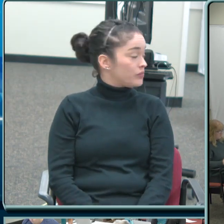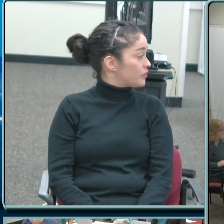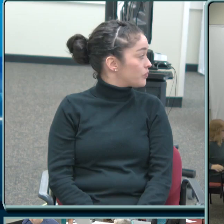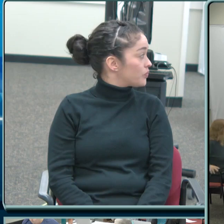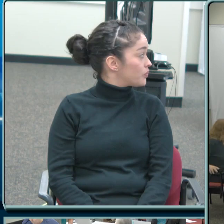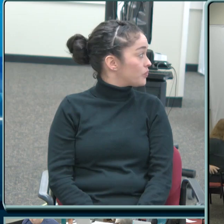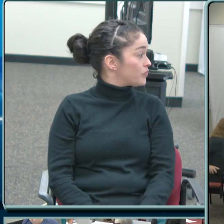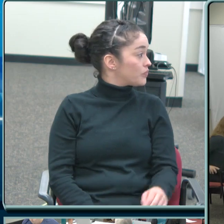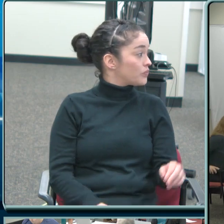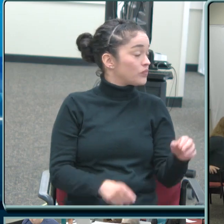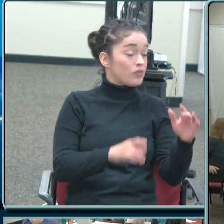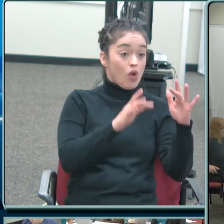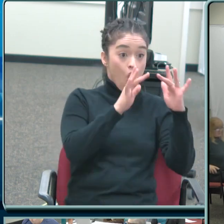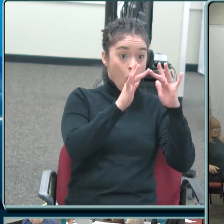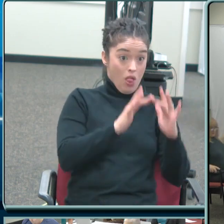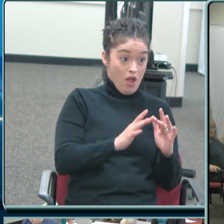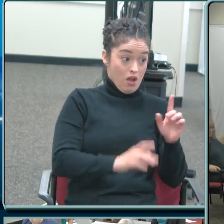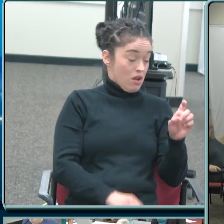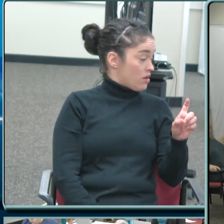Anybody online? I